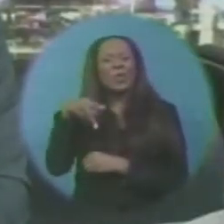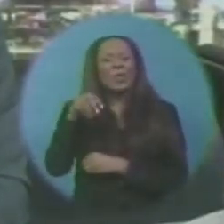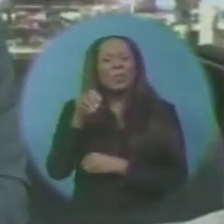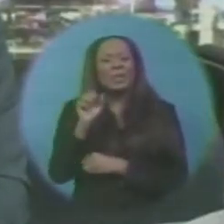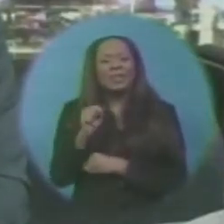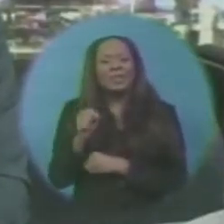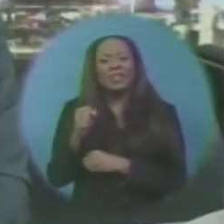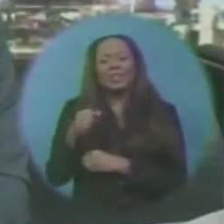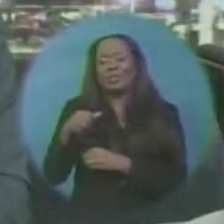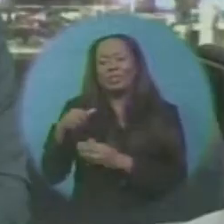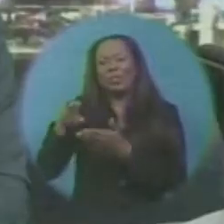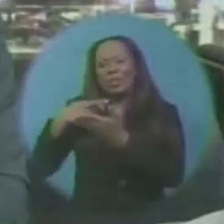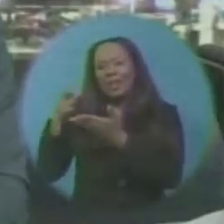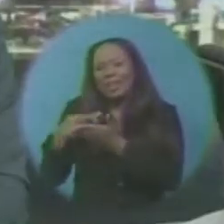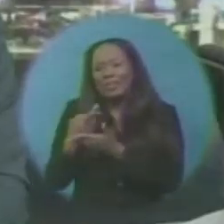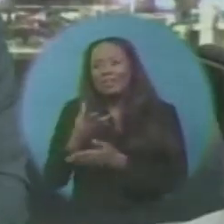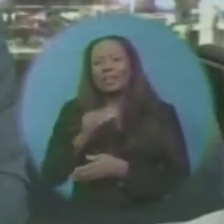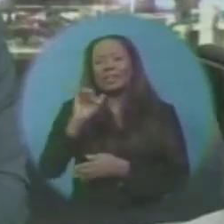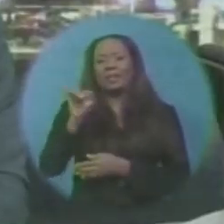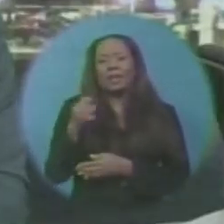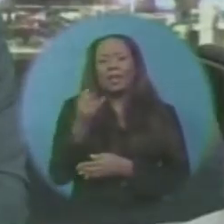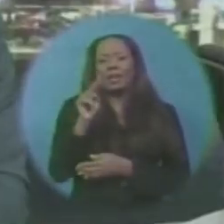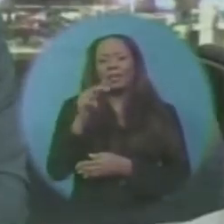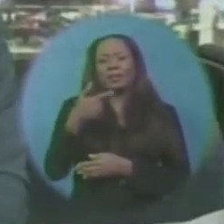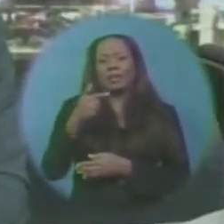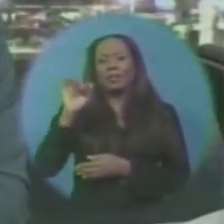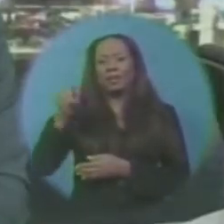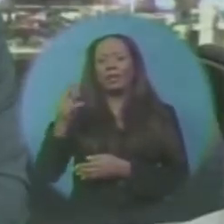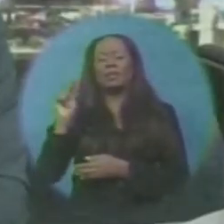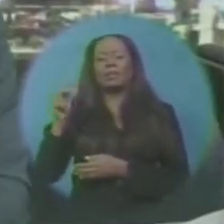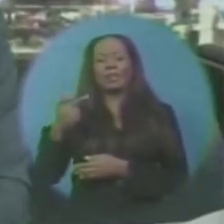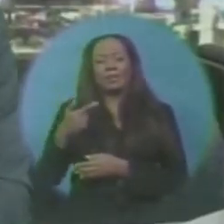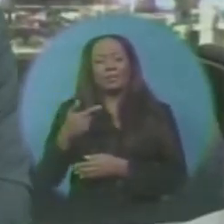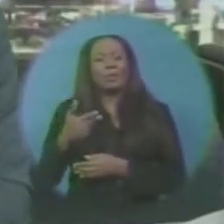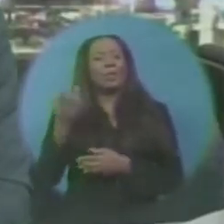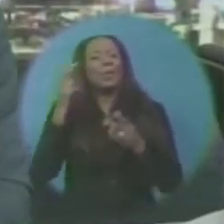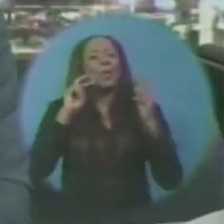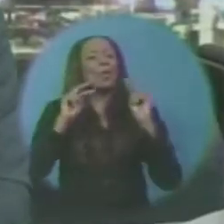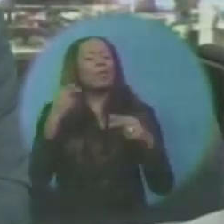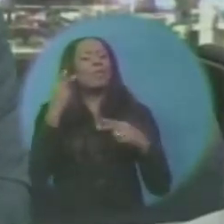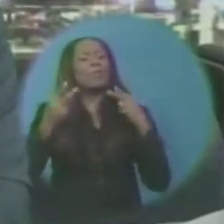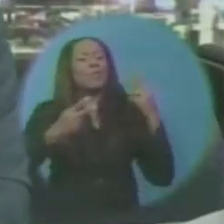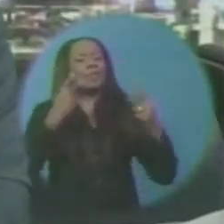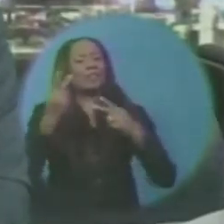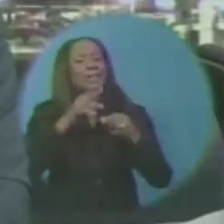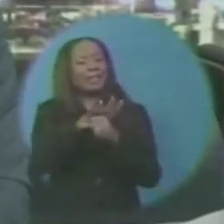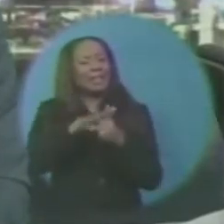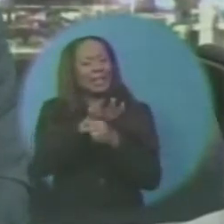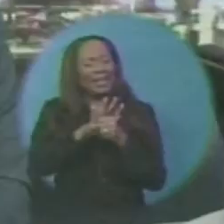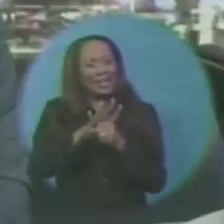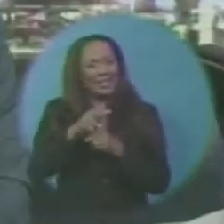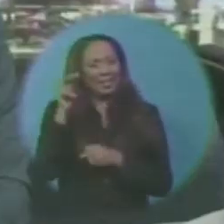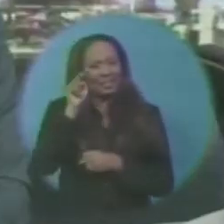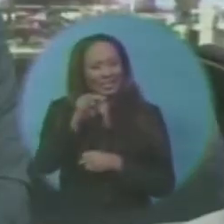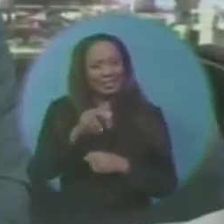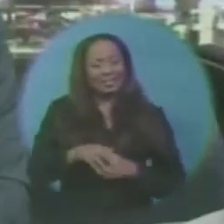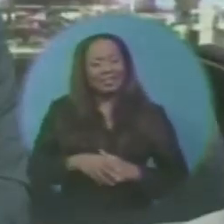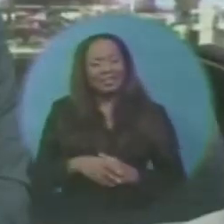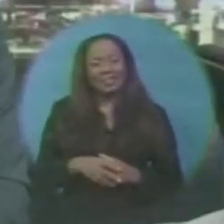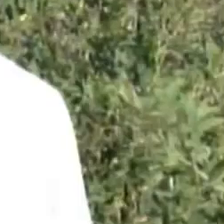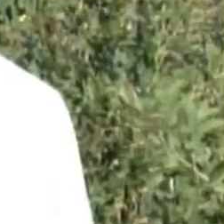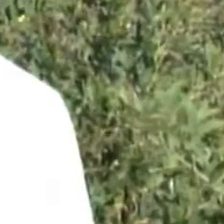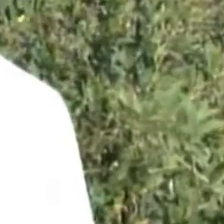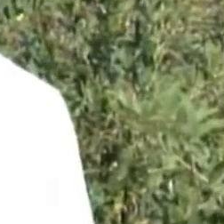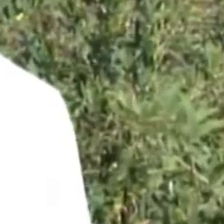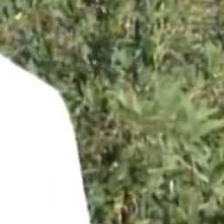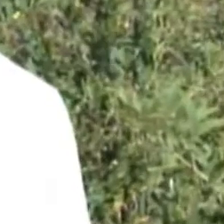at Christmas. A busy Kishmar Sinjus visited the Constant Plantation in St. George and found this report. Green peas are